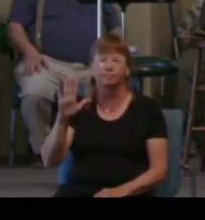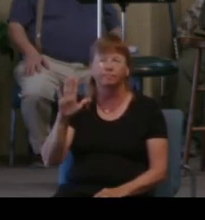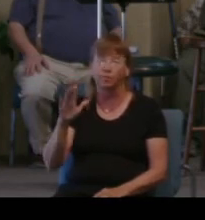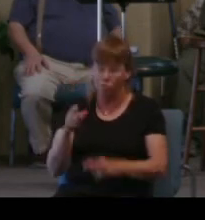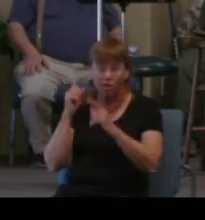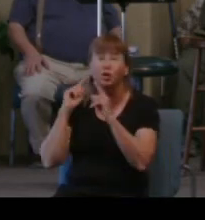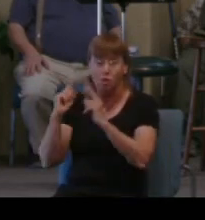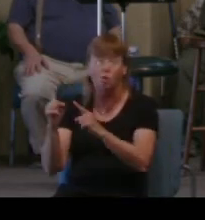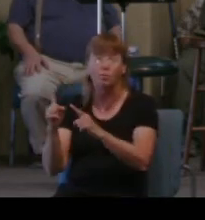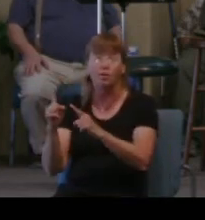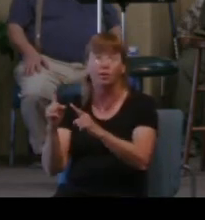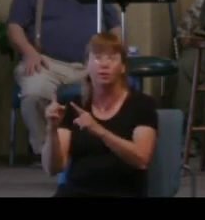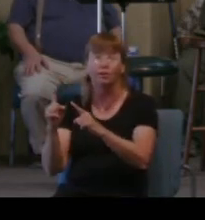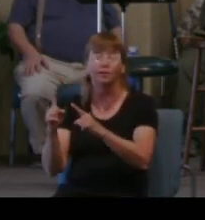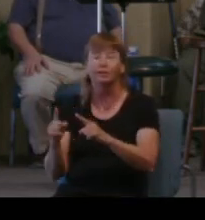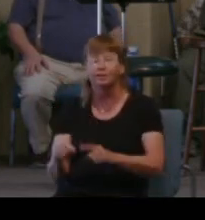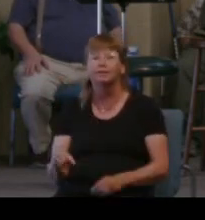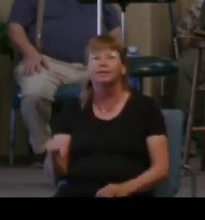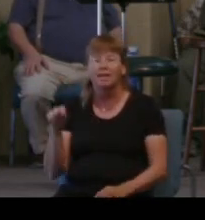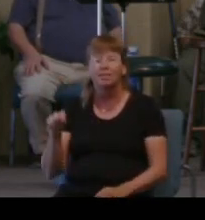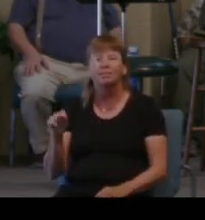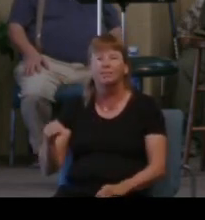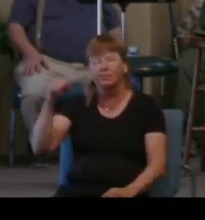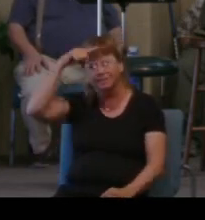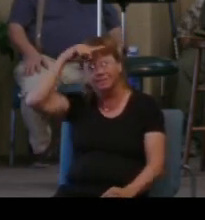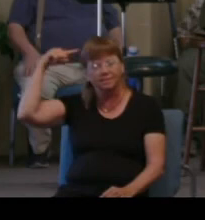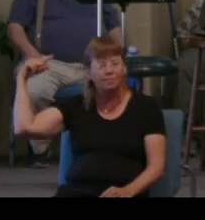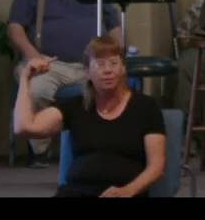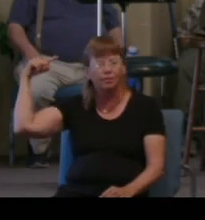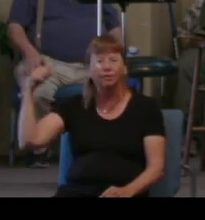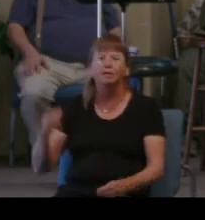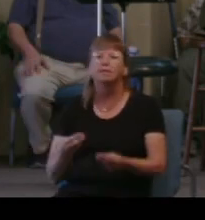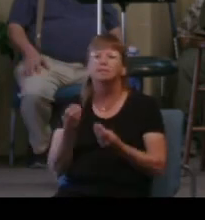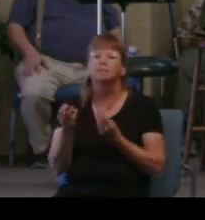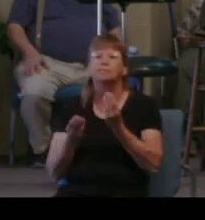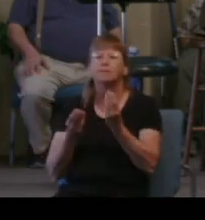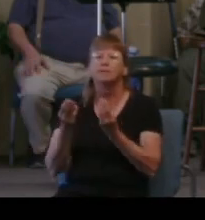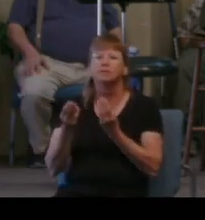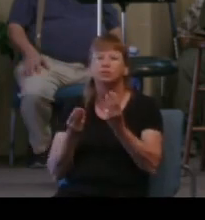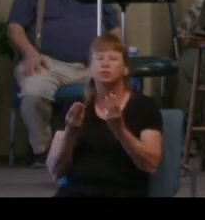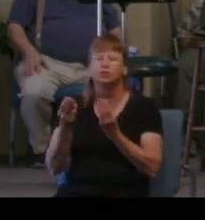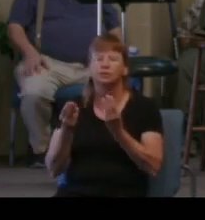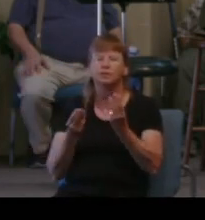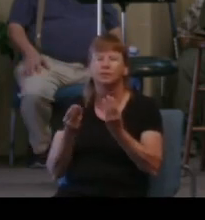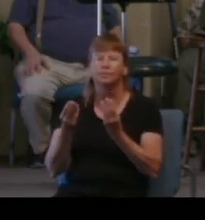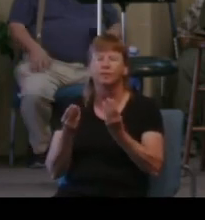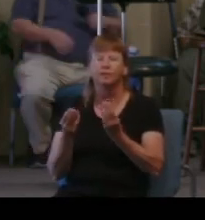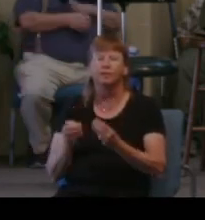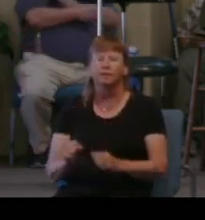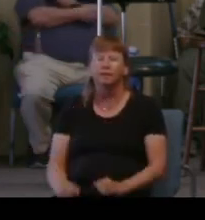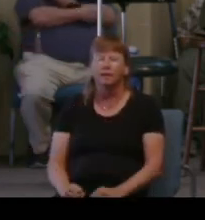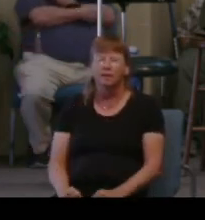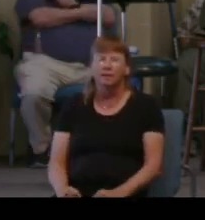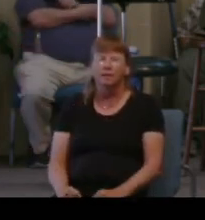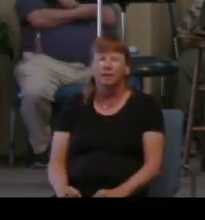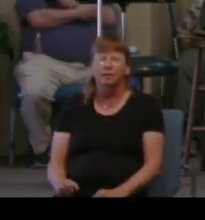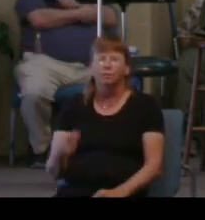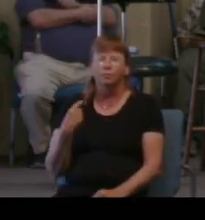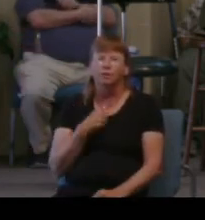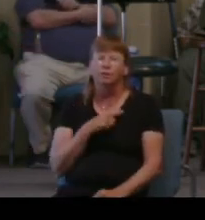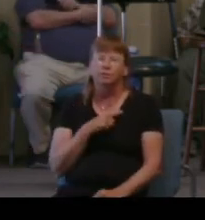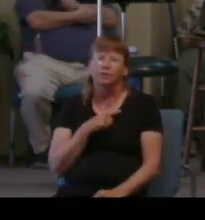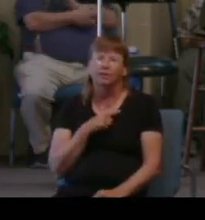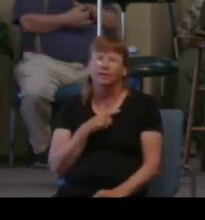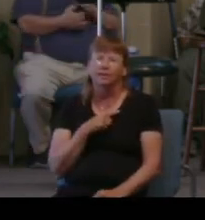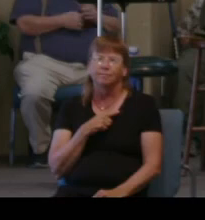an established missions team in the country we're going to. It is a strongly Muslim country, and so we're keeping kind of things